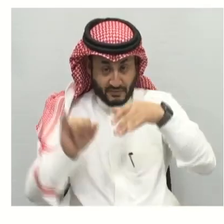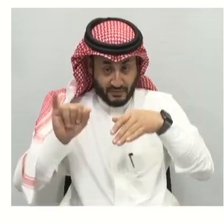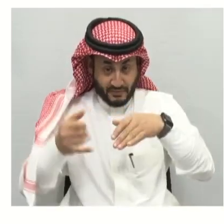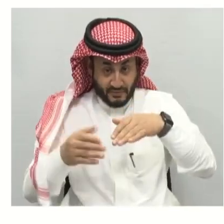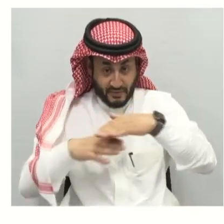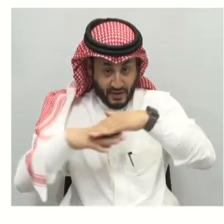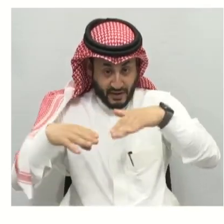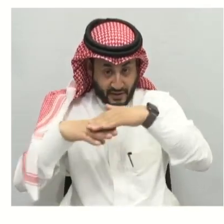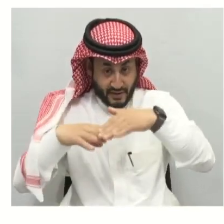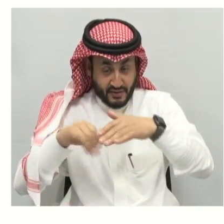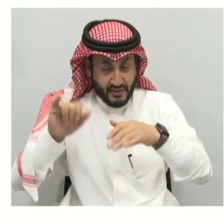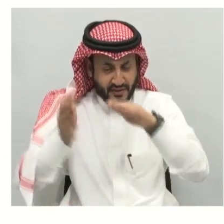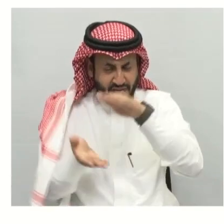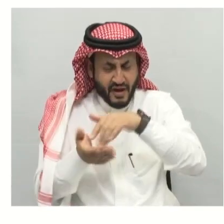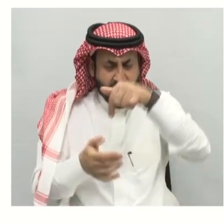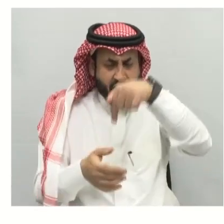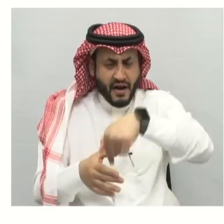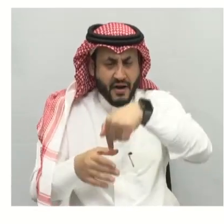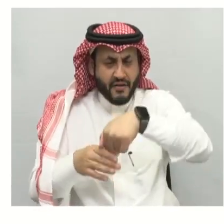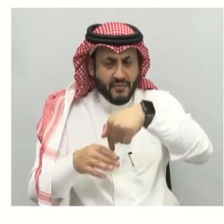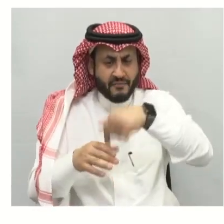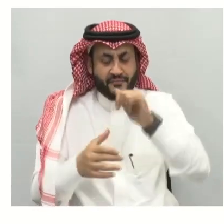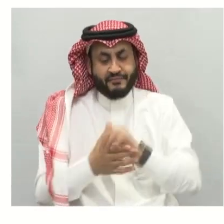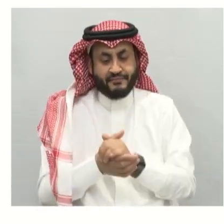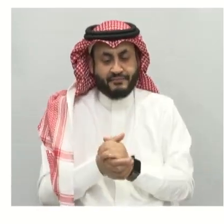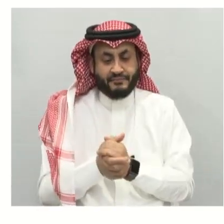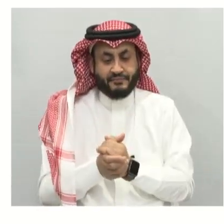always stands on the line.